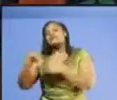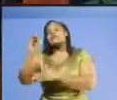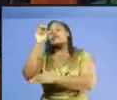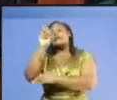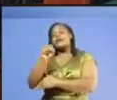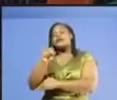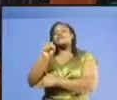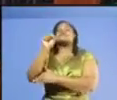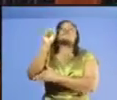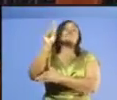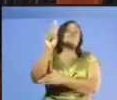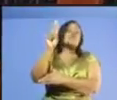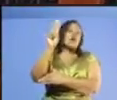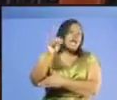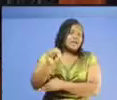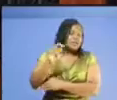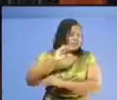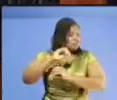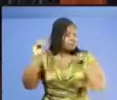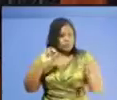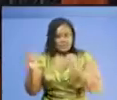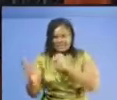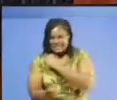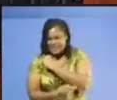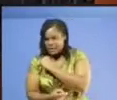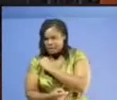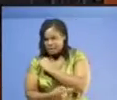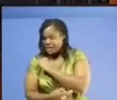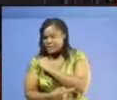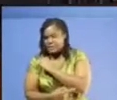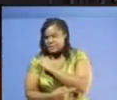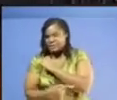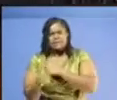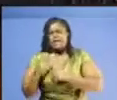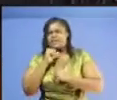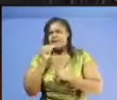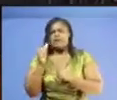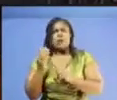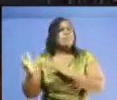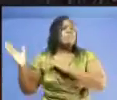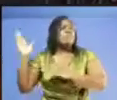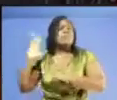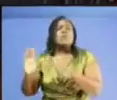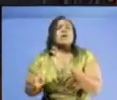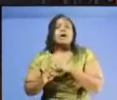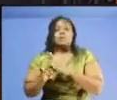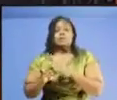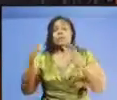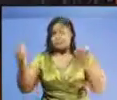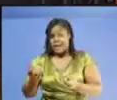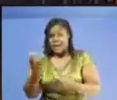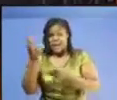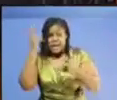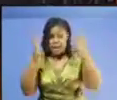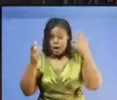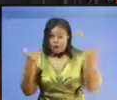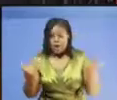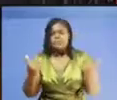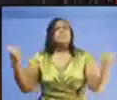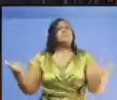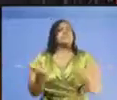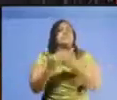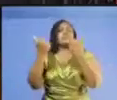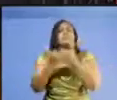There has no temptation taken. What? There's nothing new. So hear me, Gen Z's. The challenges you face